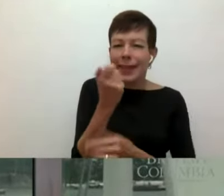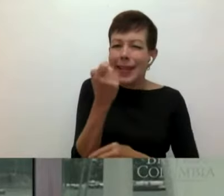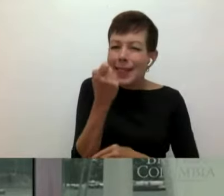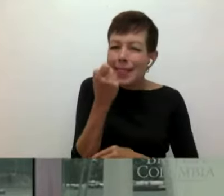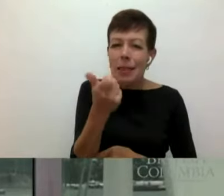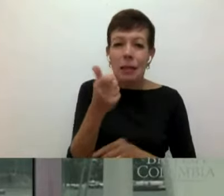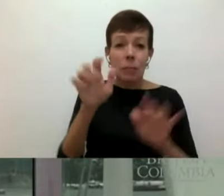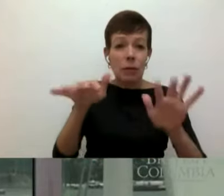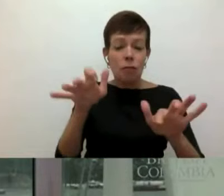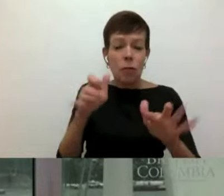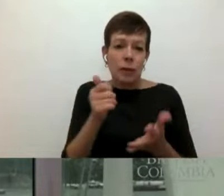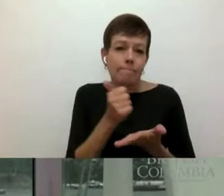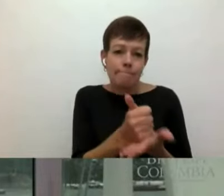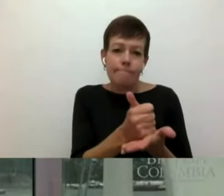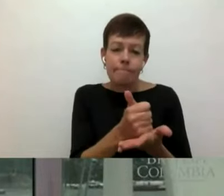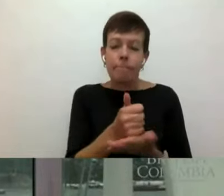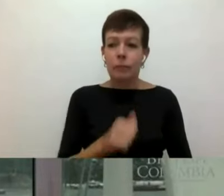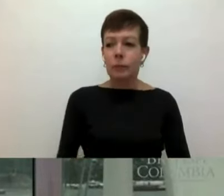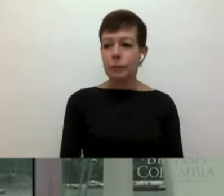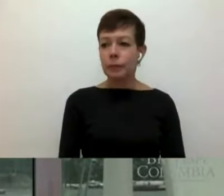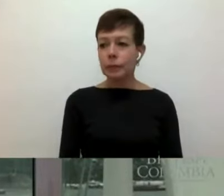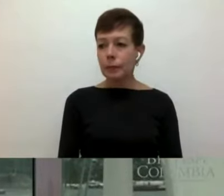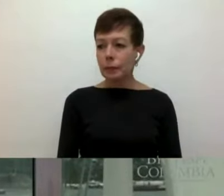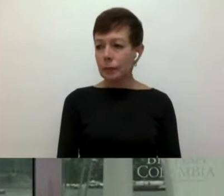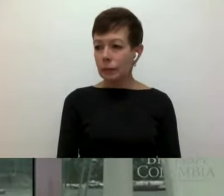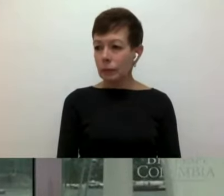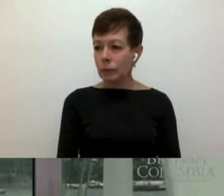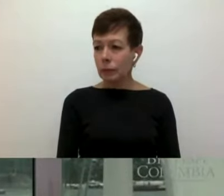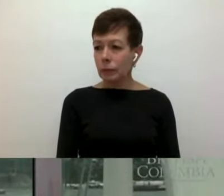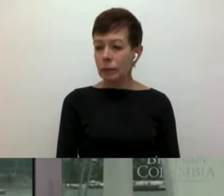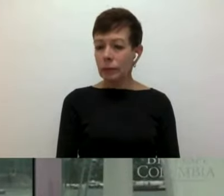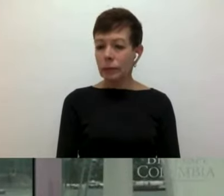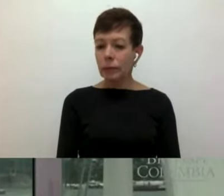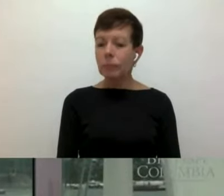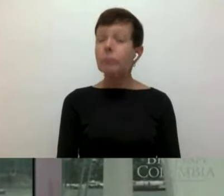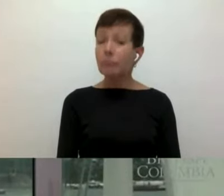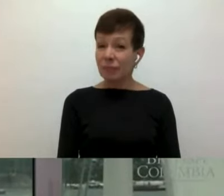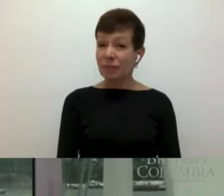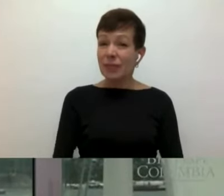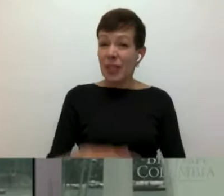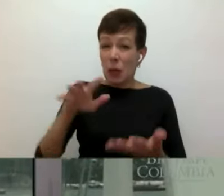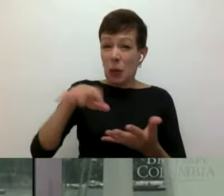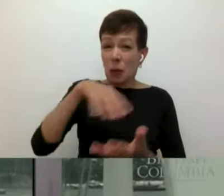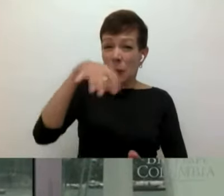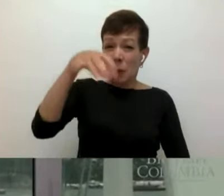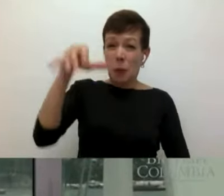are preparing to take advantage of every bit of rain we can.